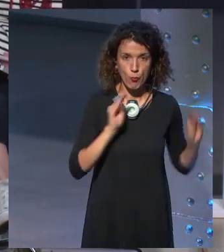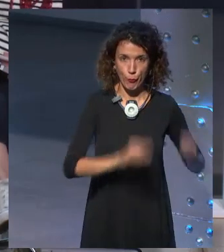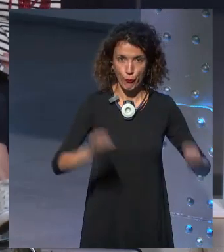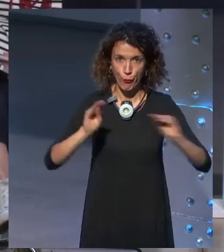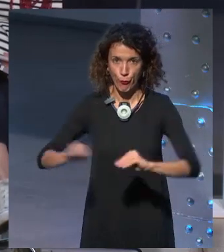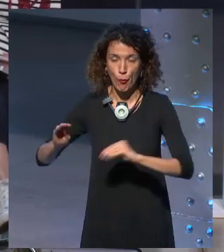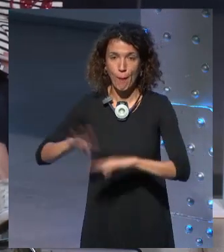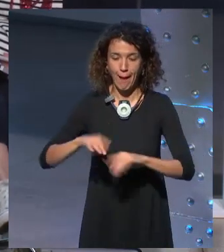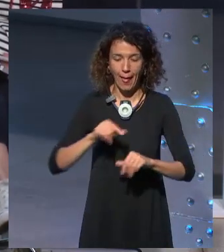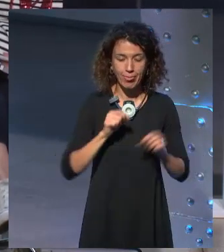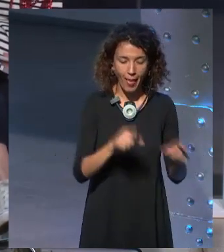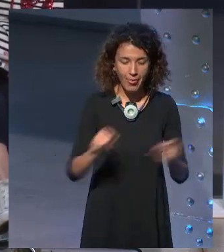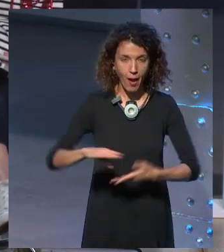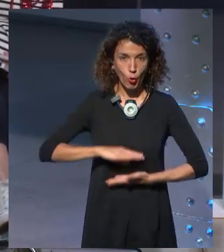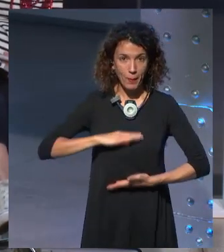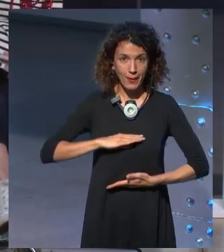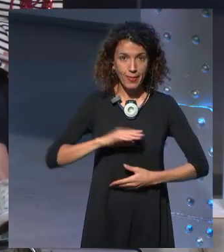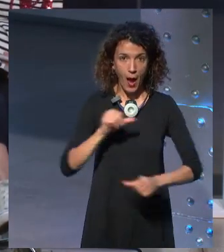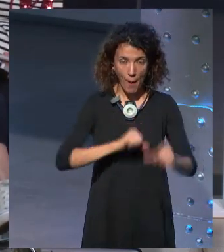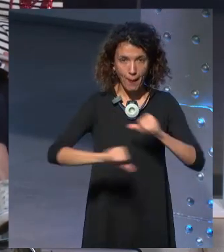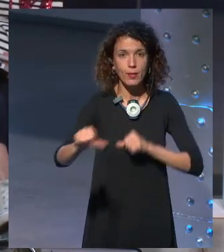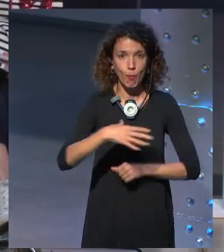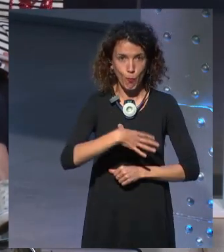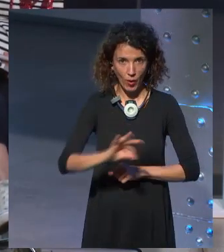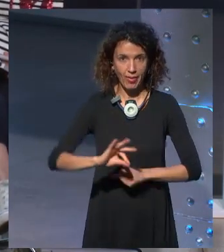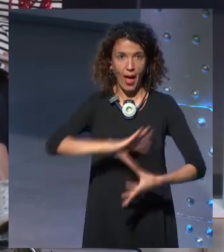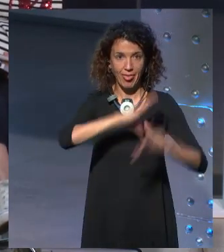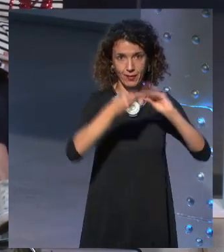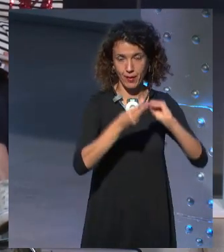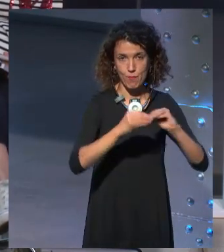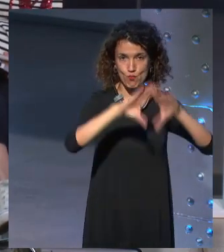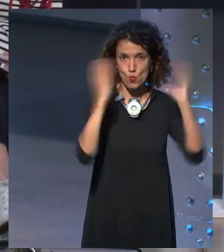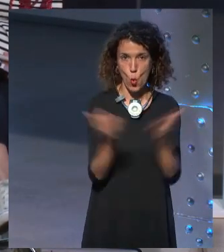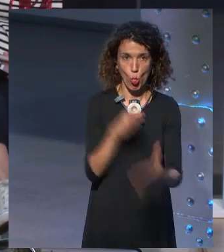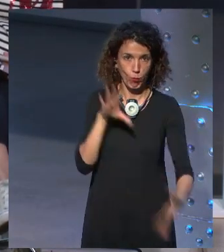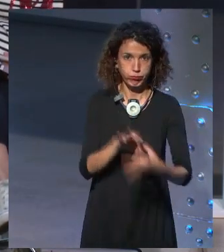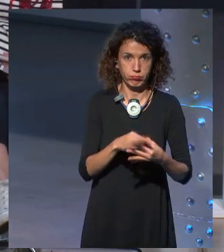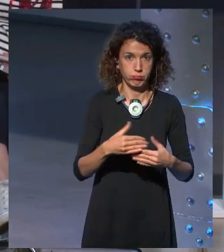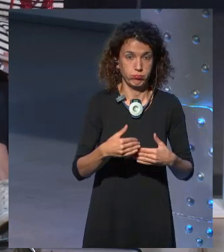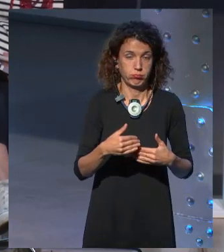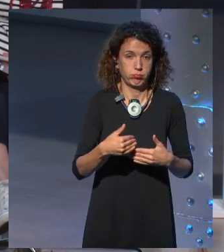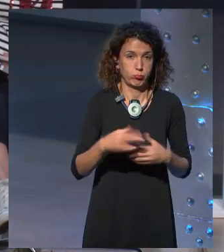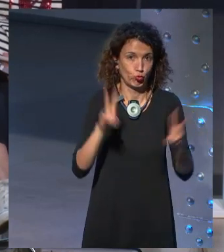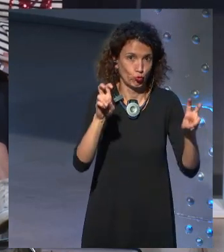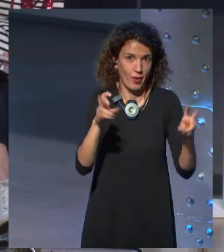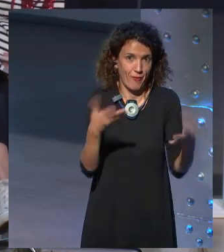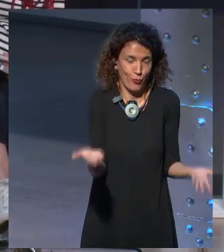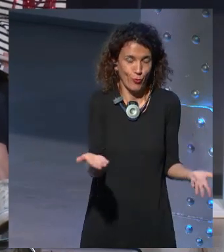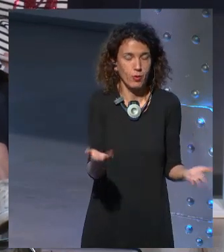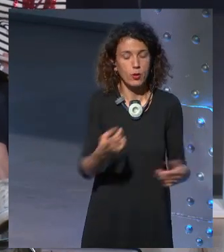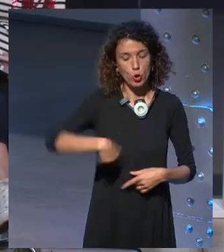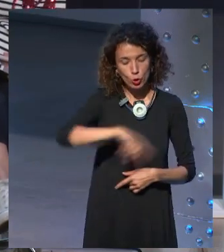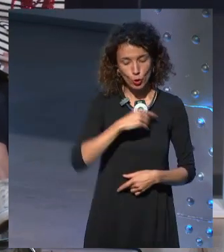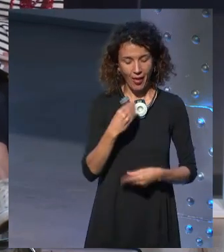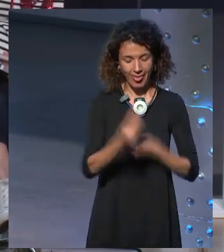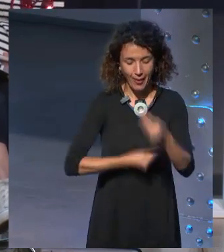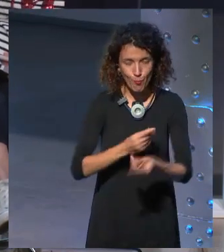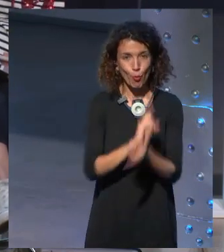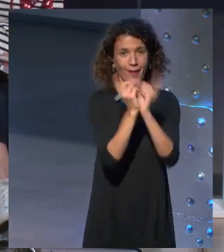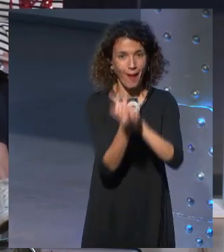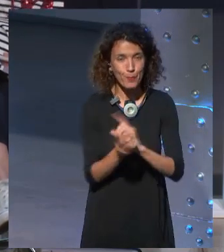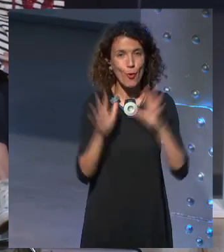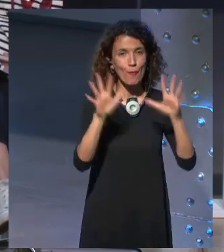for which we have to prepare our children so that they have the competencies to make it. But how can